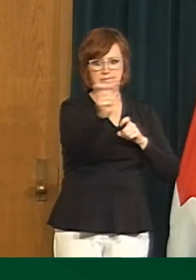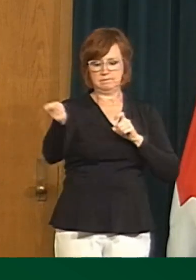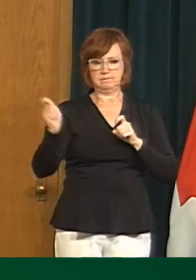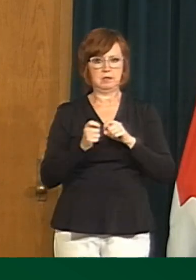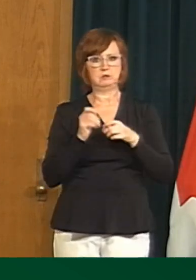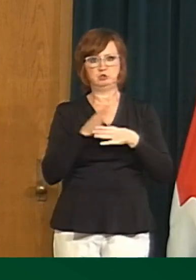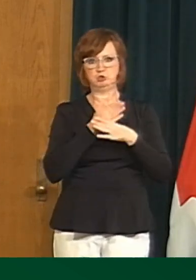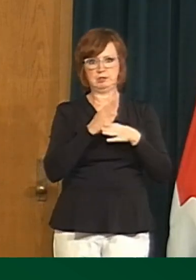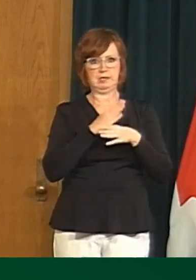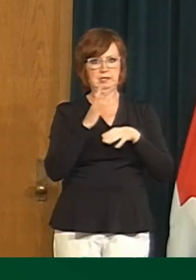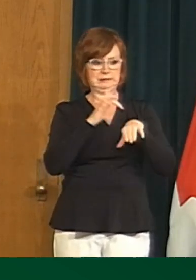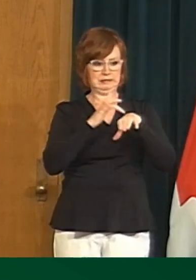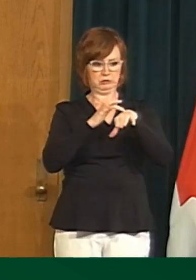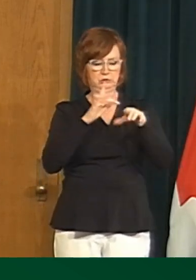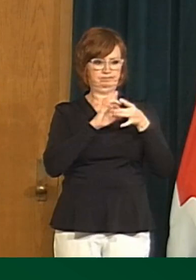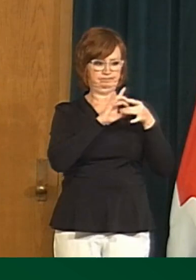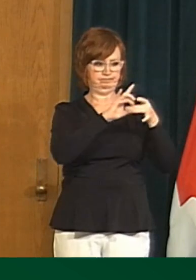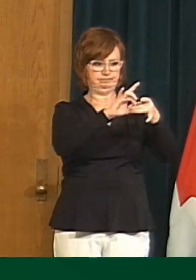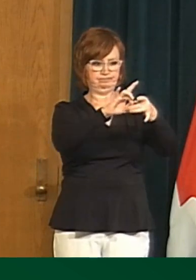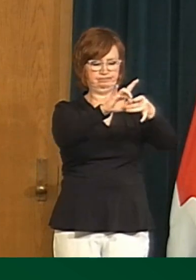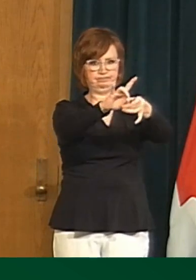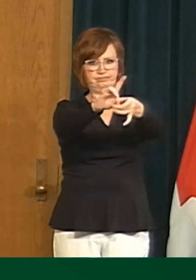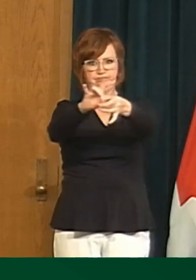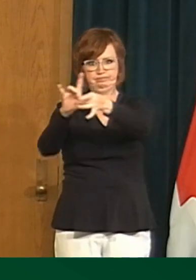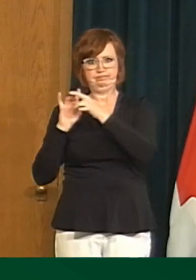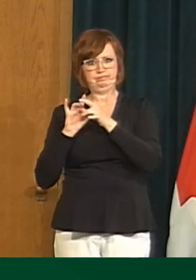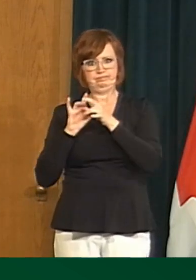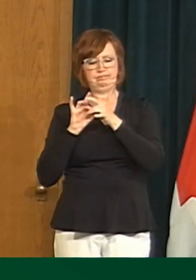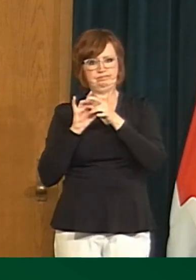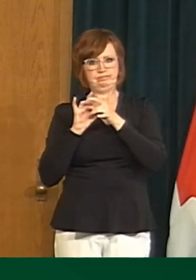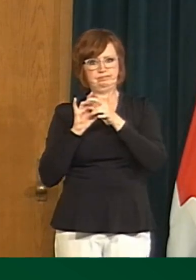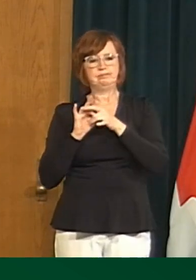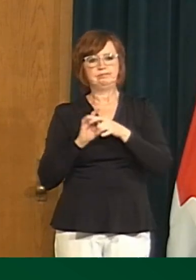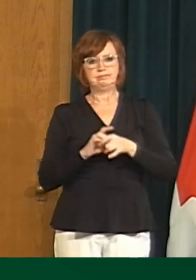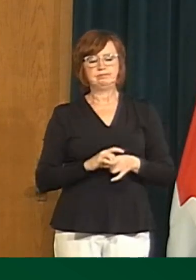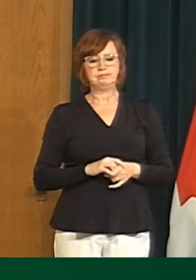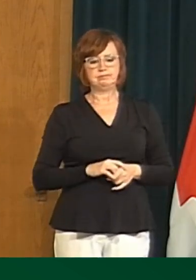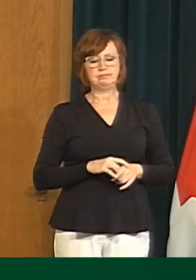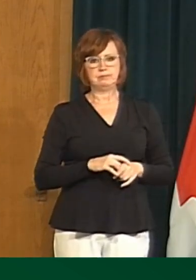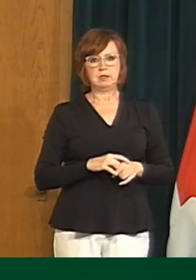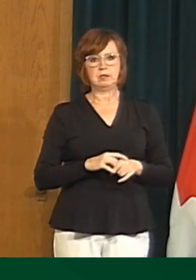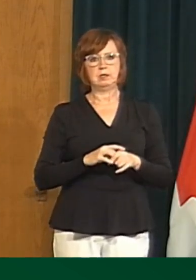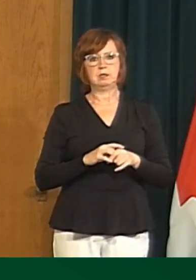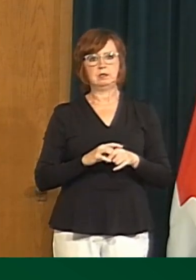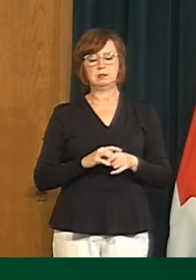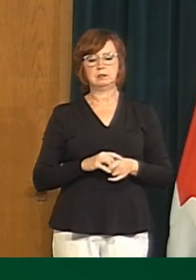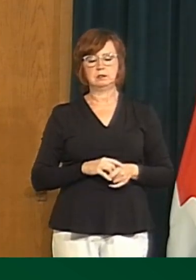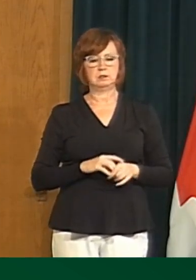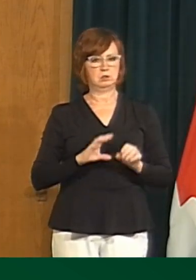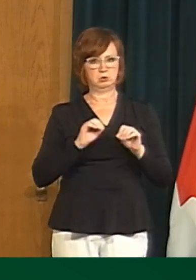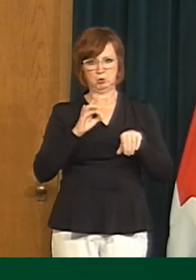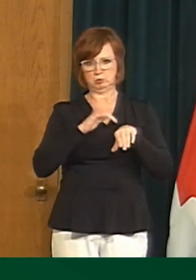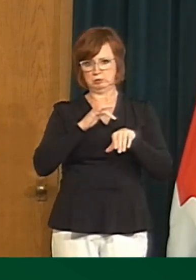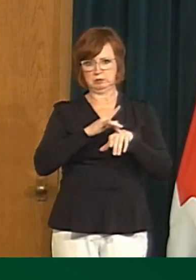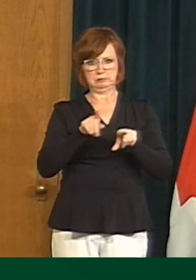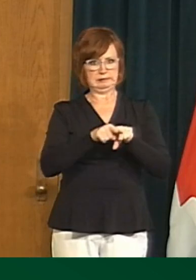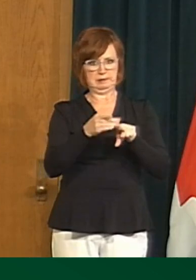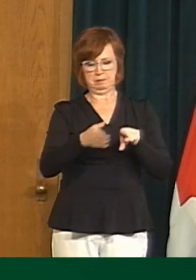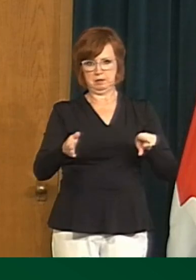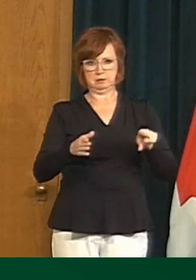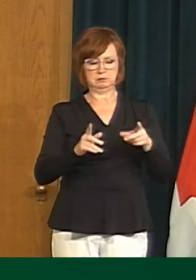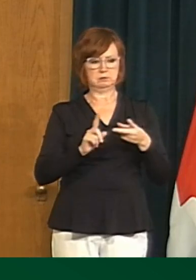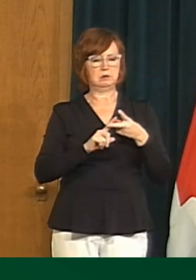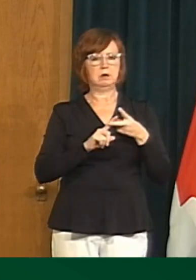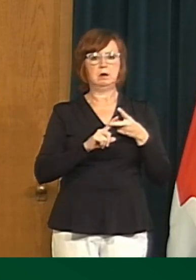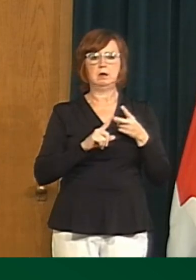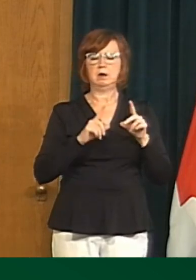and using posters is important. If there is a compulsion to physically be at that place, there's been many things, prayer